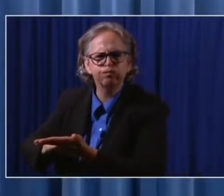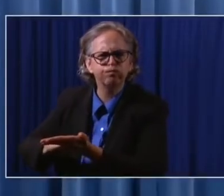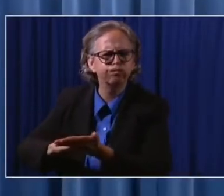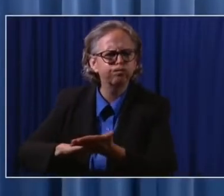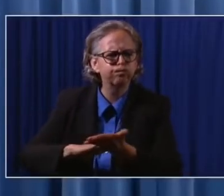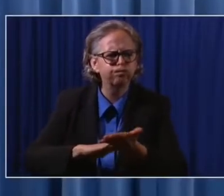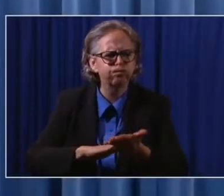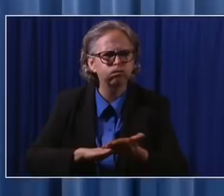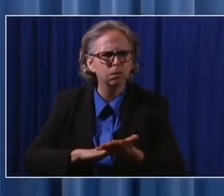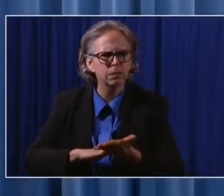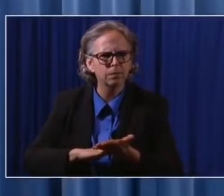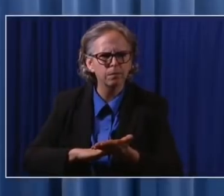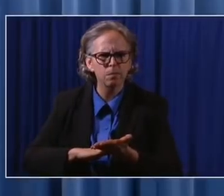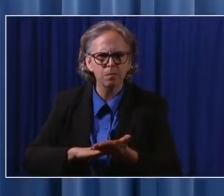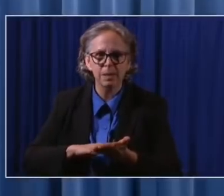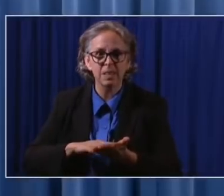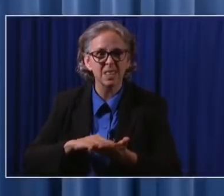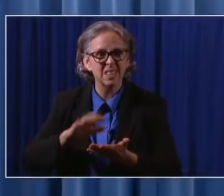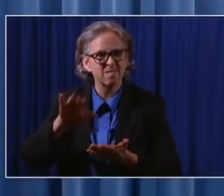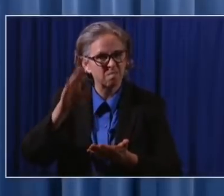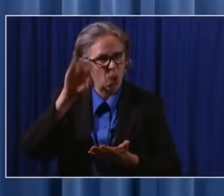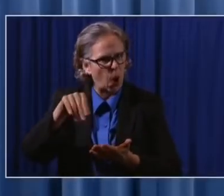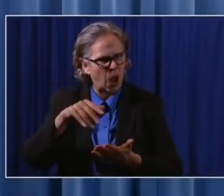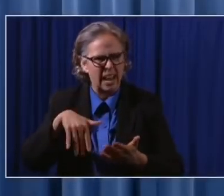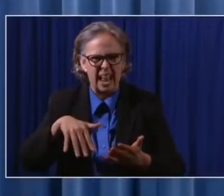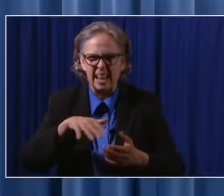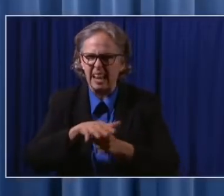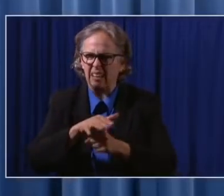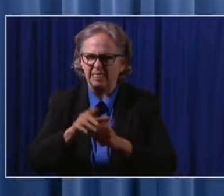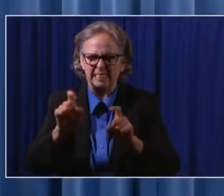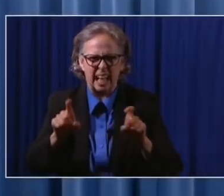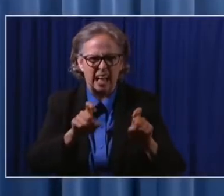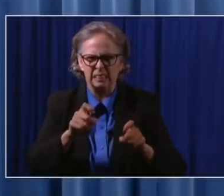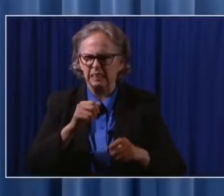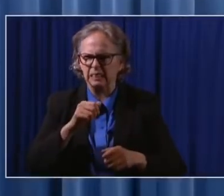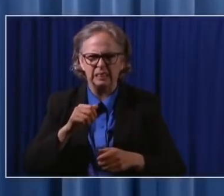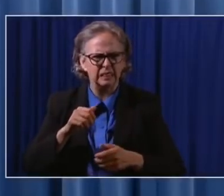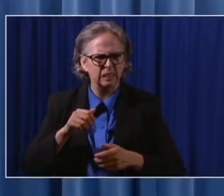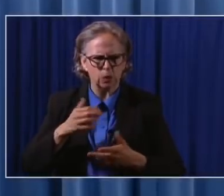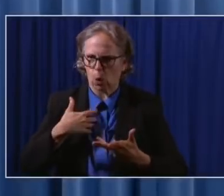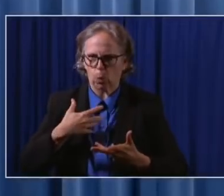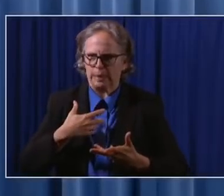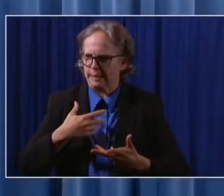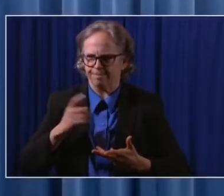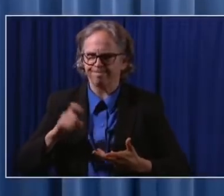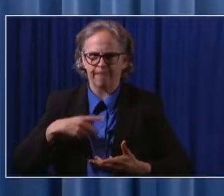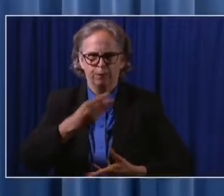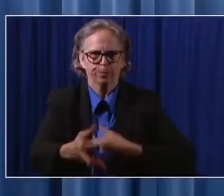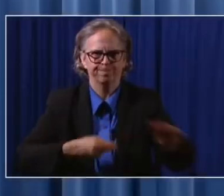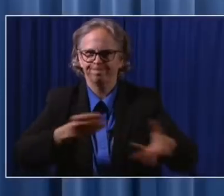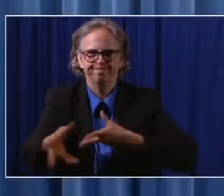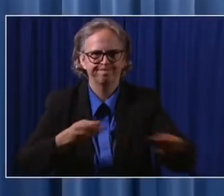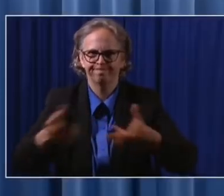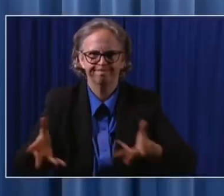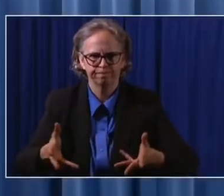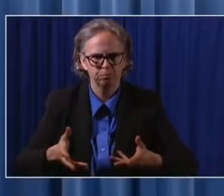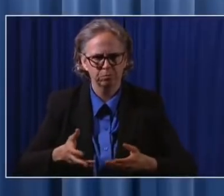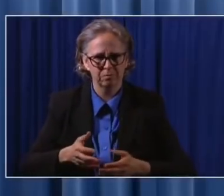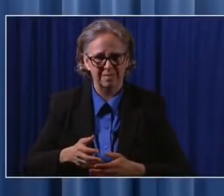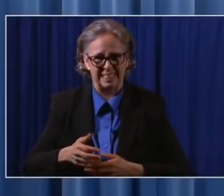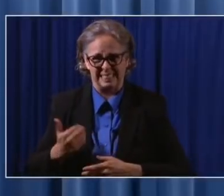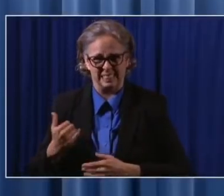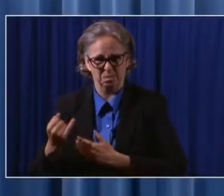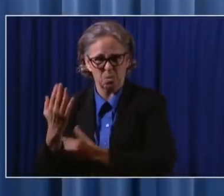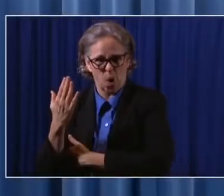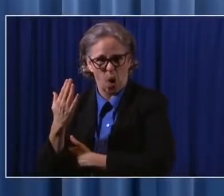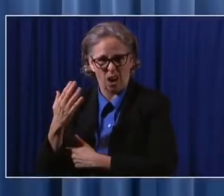enough testing here. We've not had the availability of testing. It's not been easy enough. I told the general, look at some